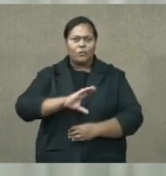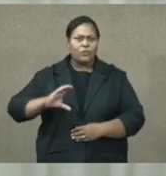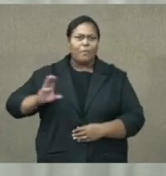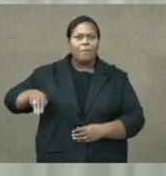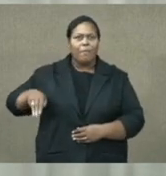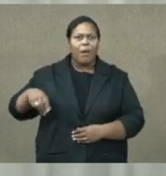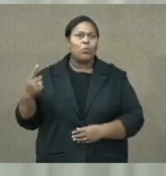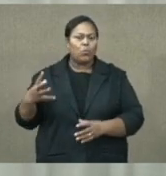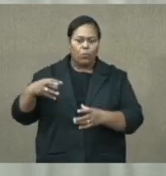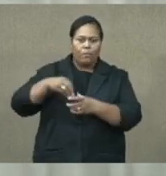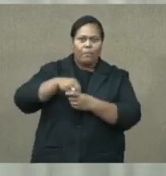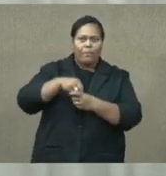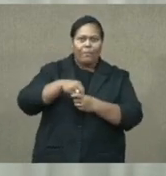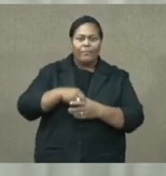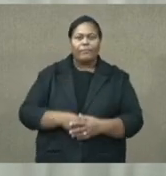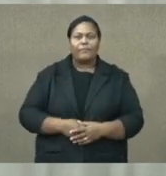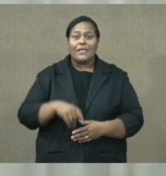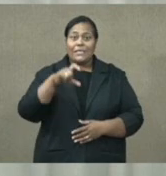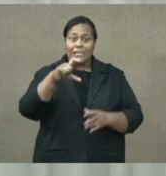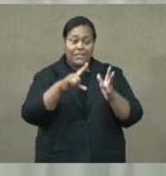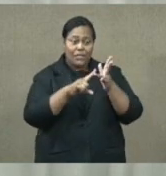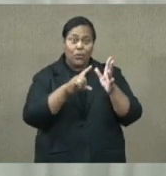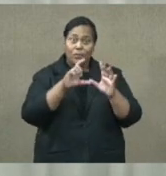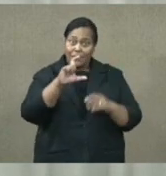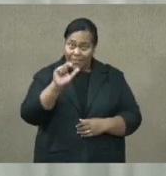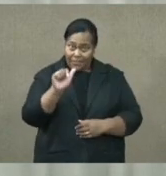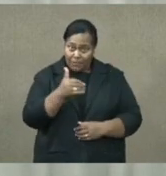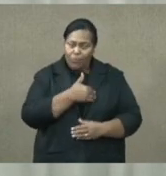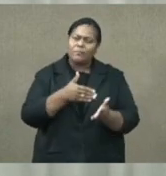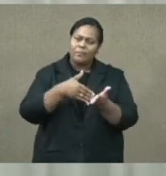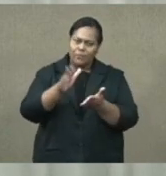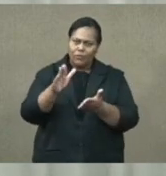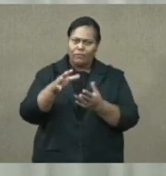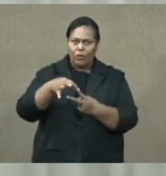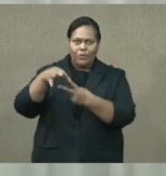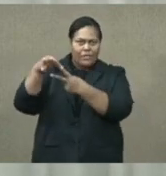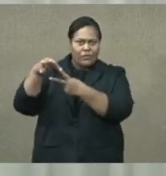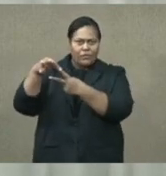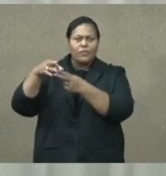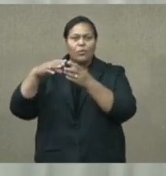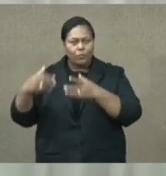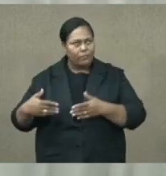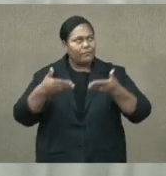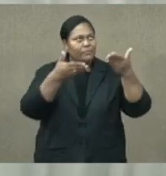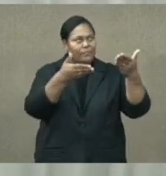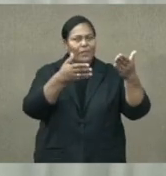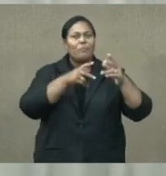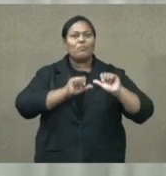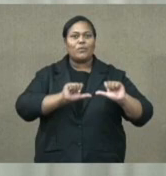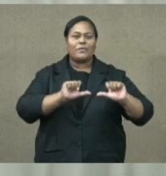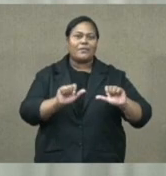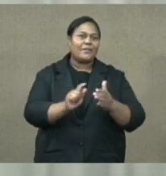Commission. The COC endorsed the nominations, and these will be forwarded to His Excellency the